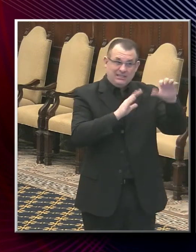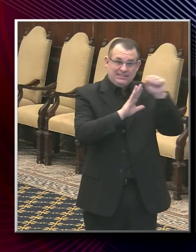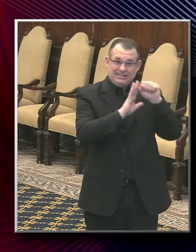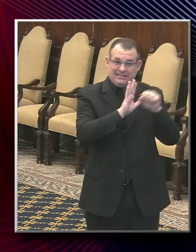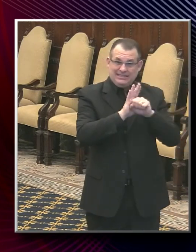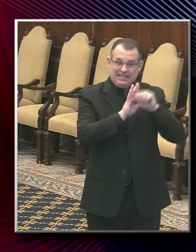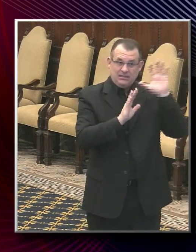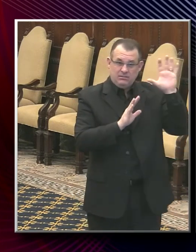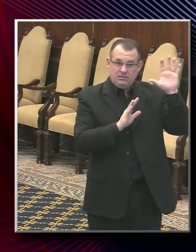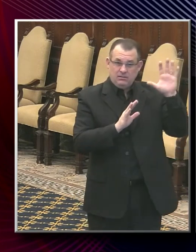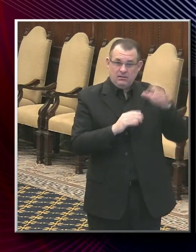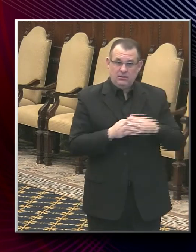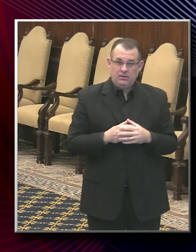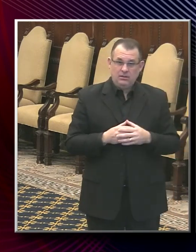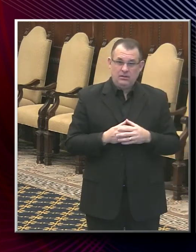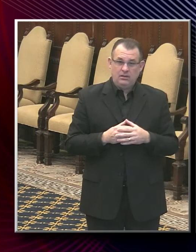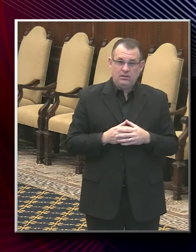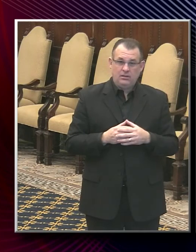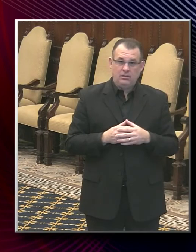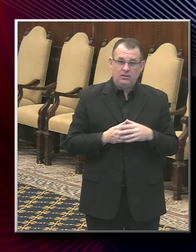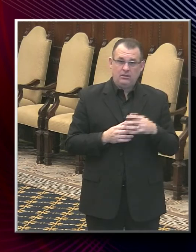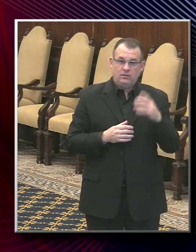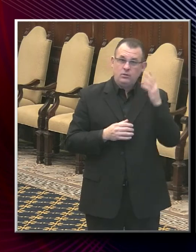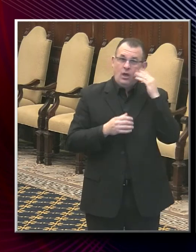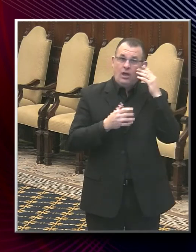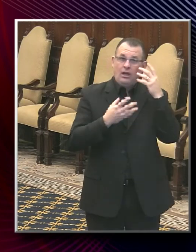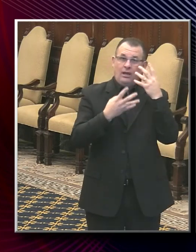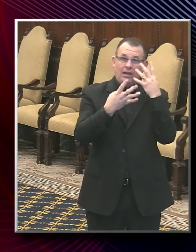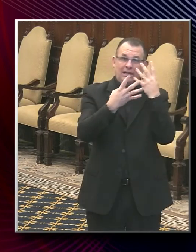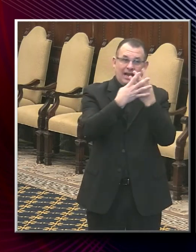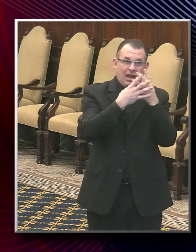like cage-like units with bunk beds, is distancing possible?